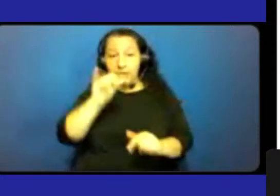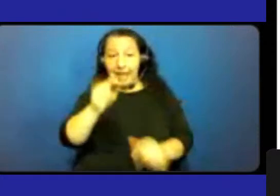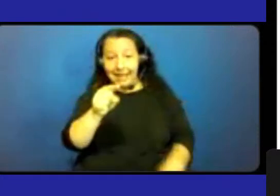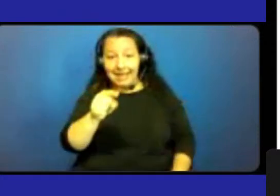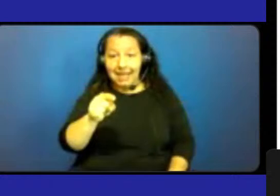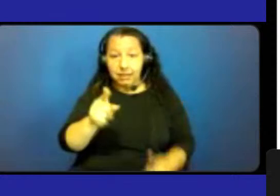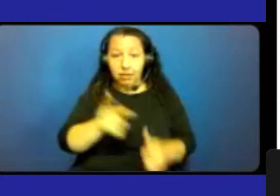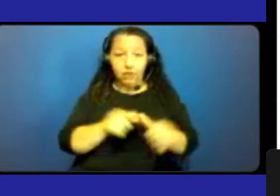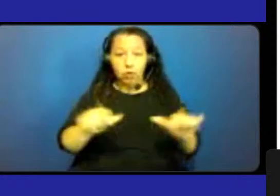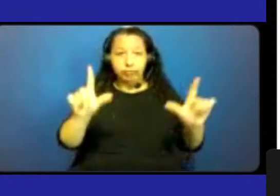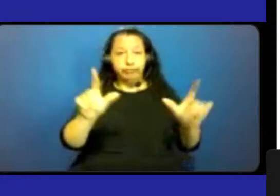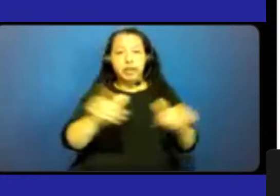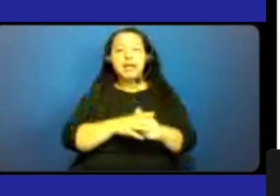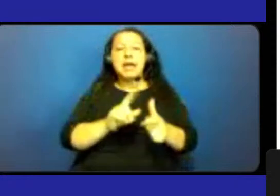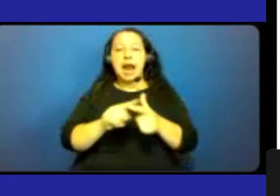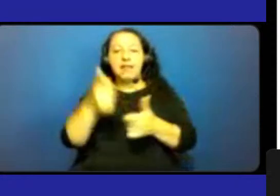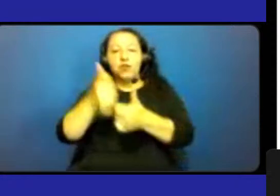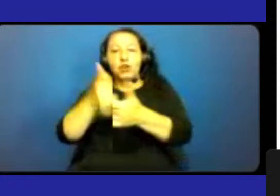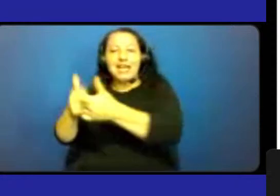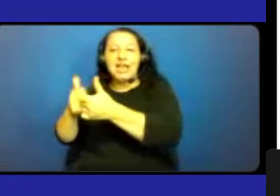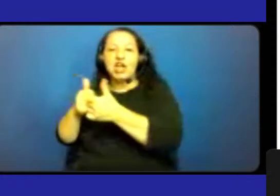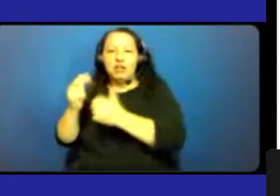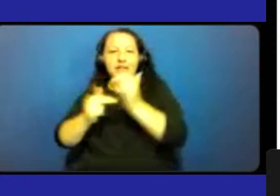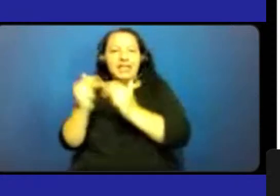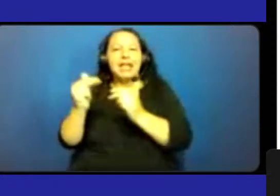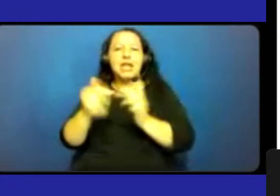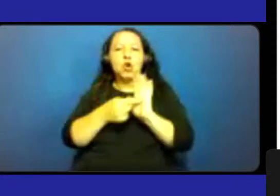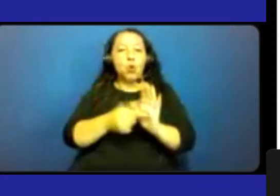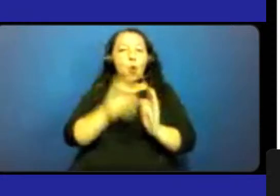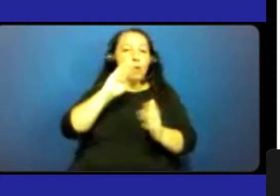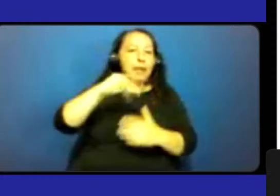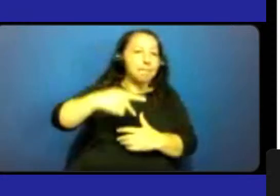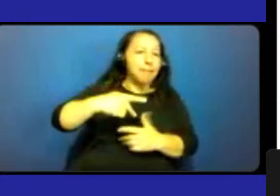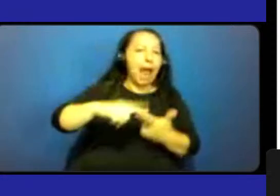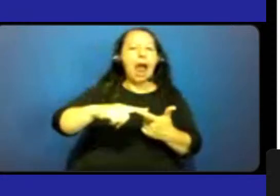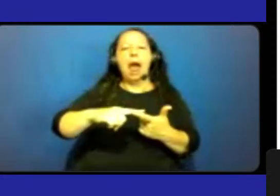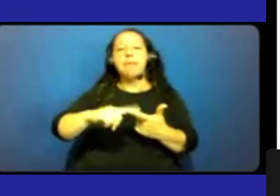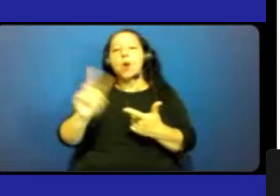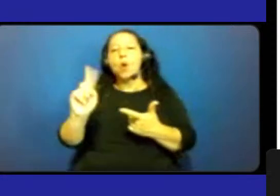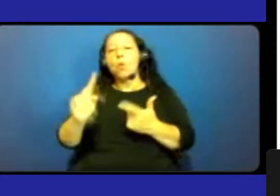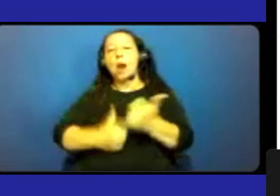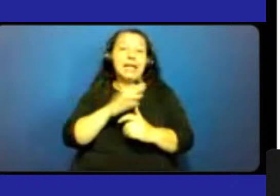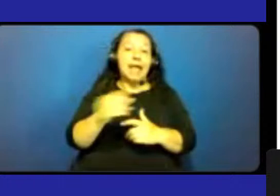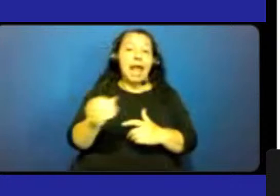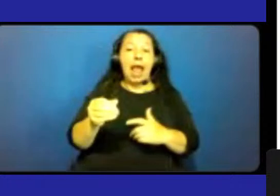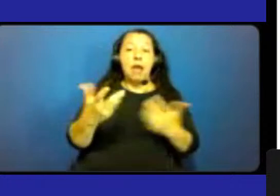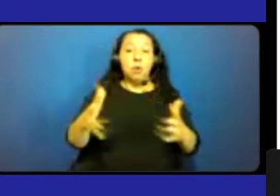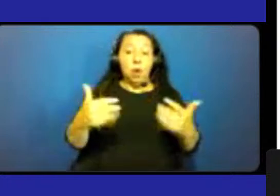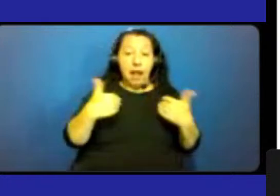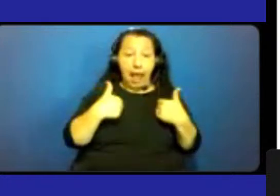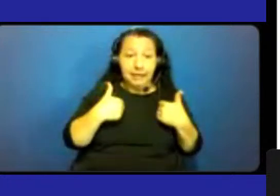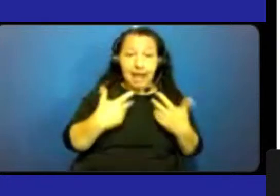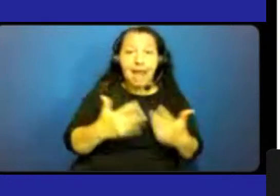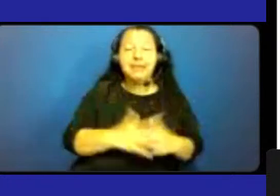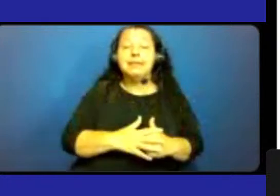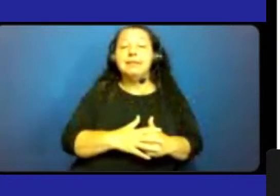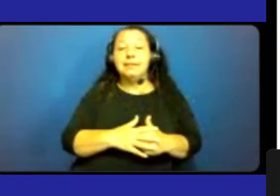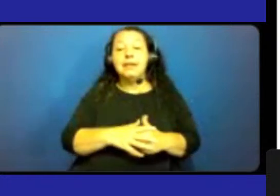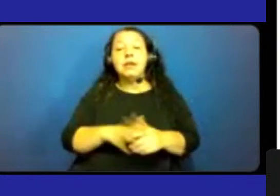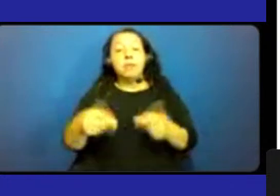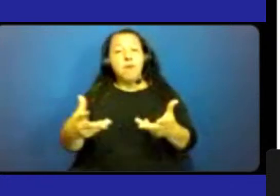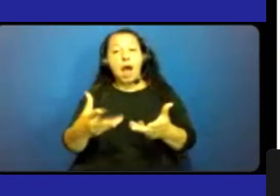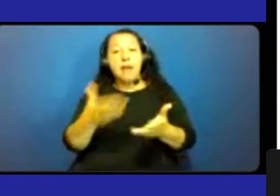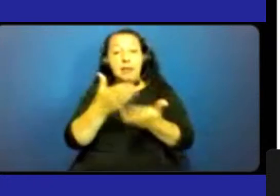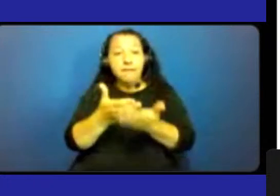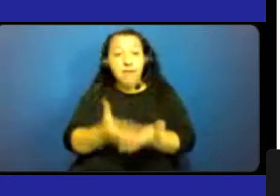of where they get their most patients visits by zip code. It talks about some facts and figures